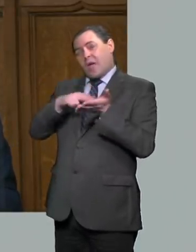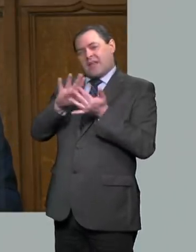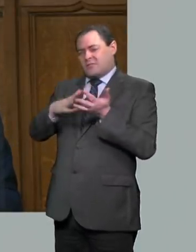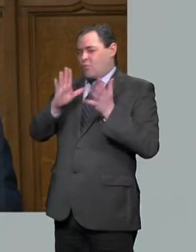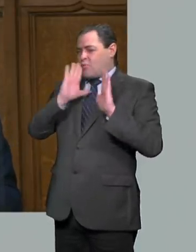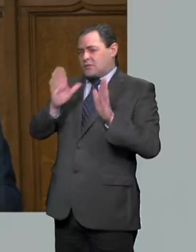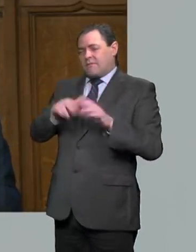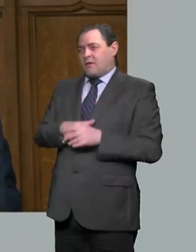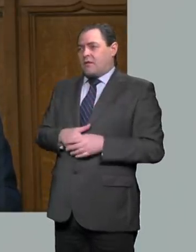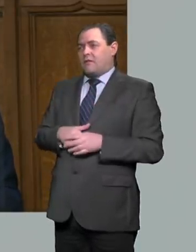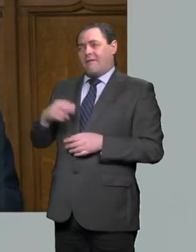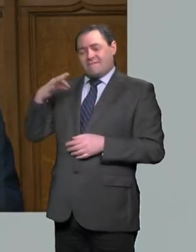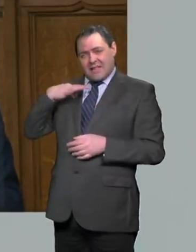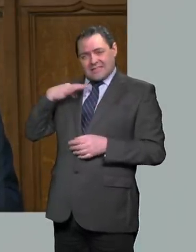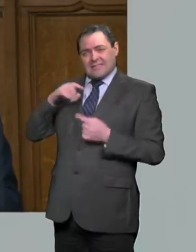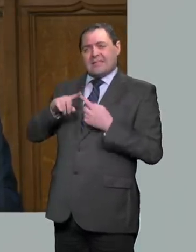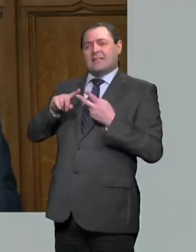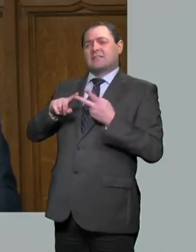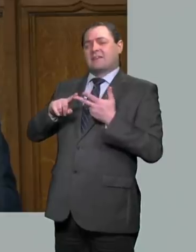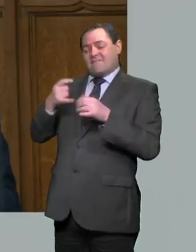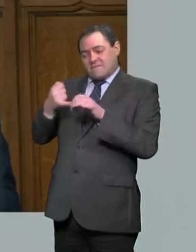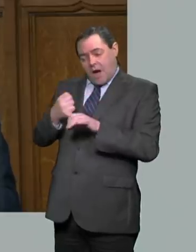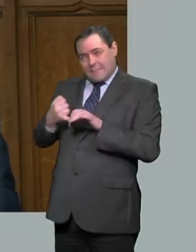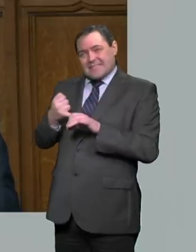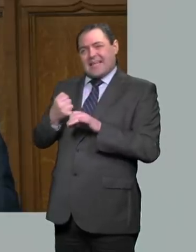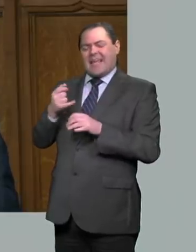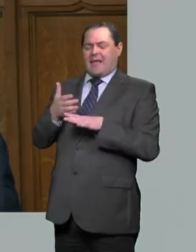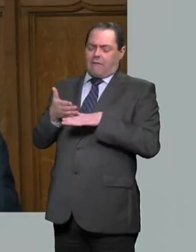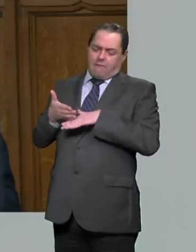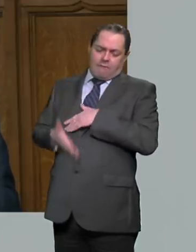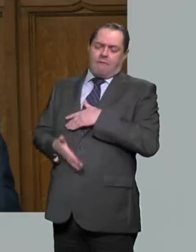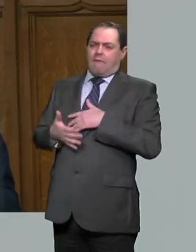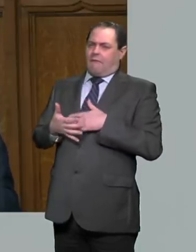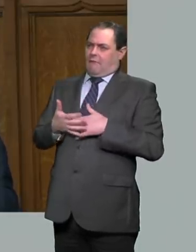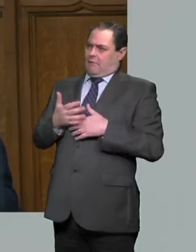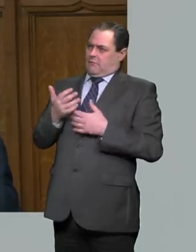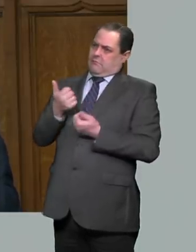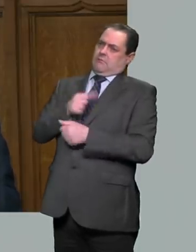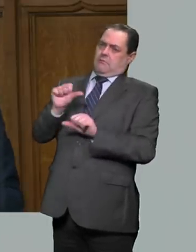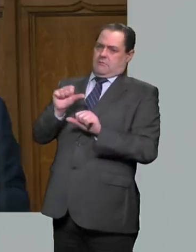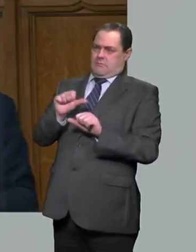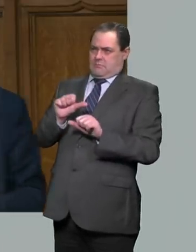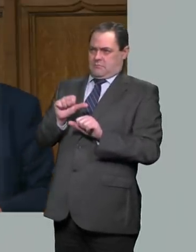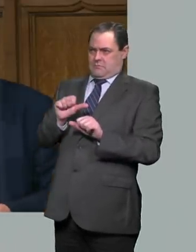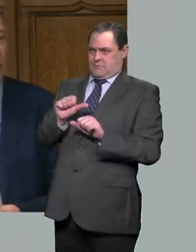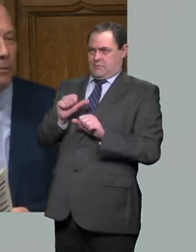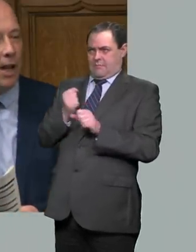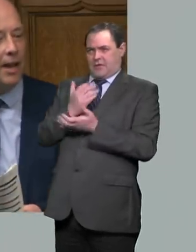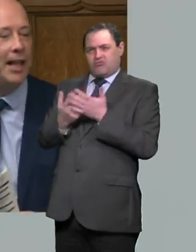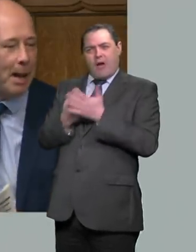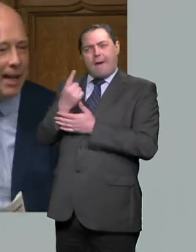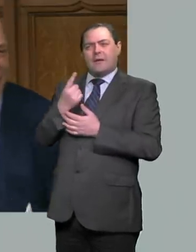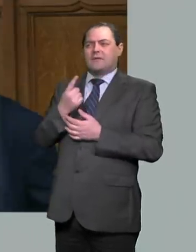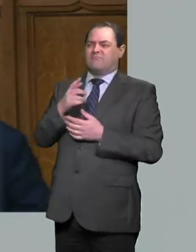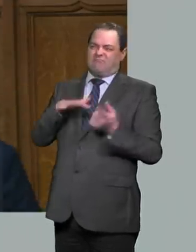NHS workers, volunteers and pharmacies who have worked so hard to help make this possible in Dewsbury, Mirfield, Kirkburn